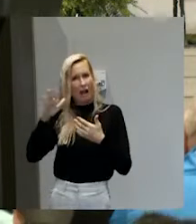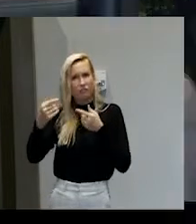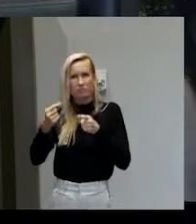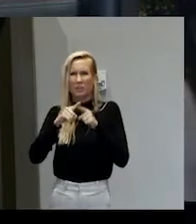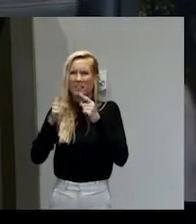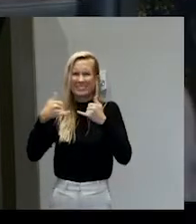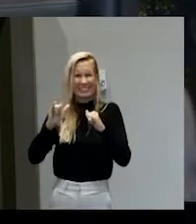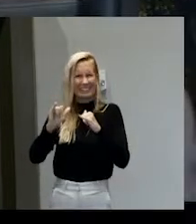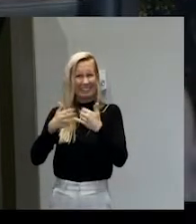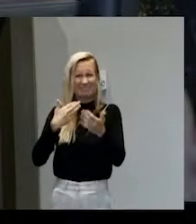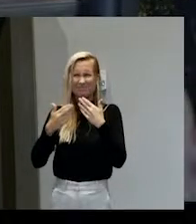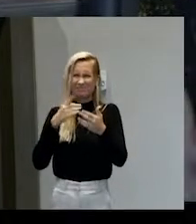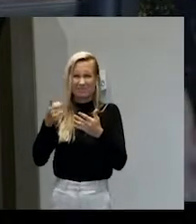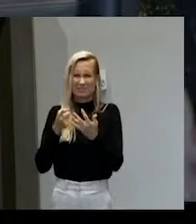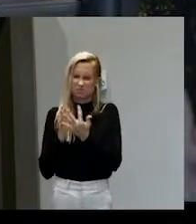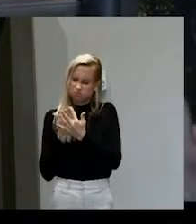him